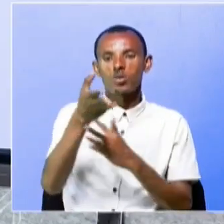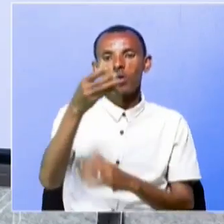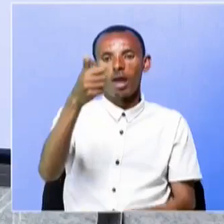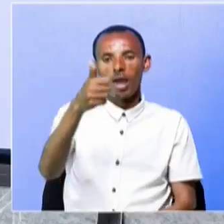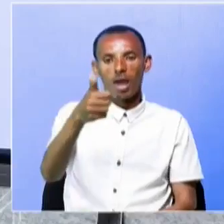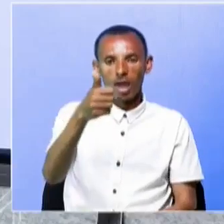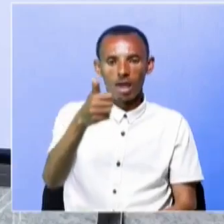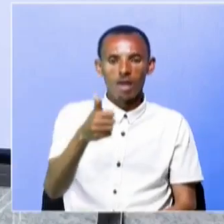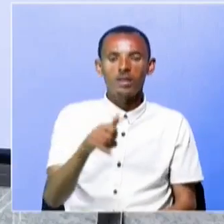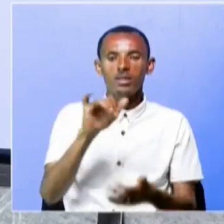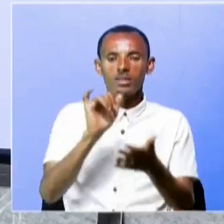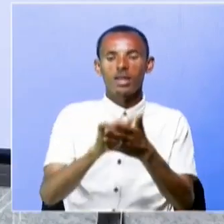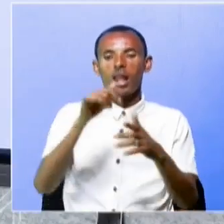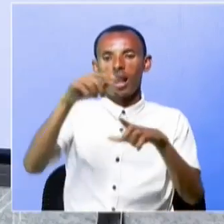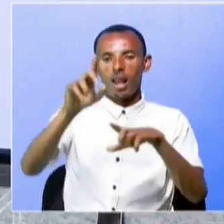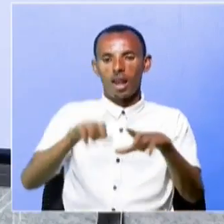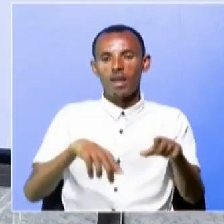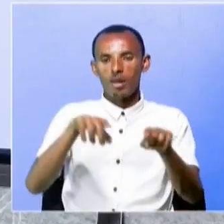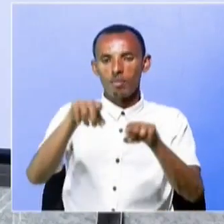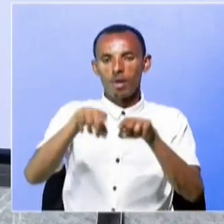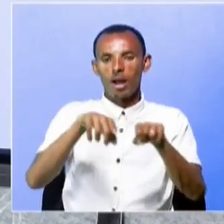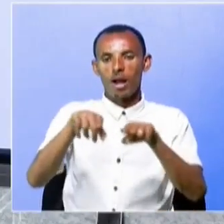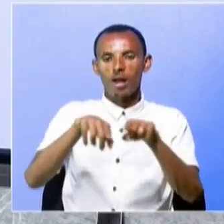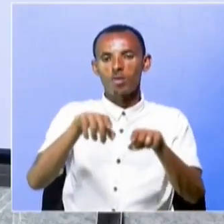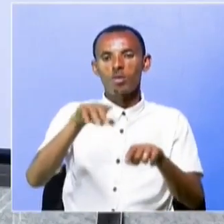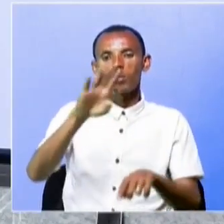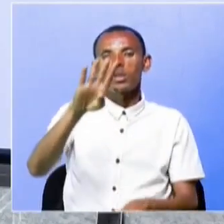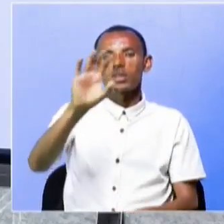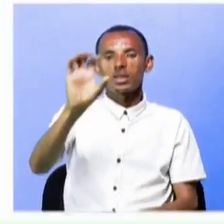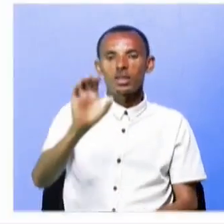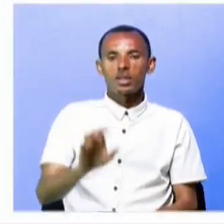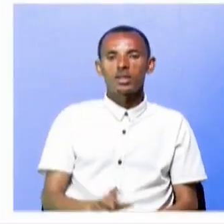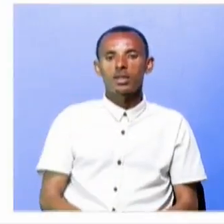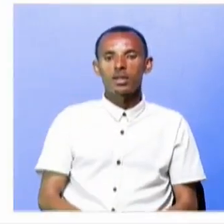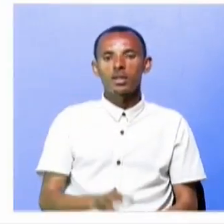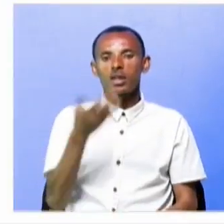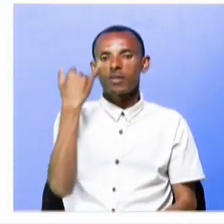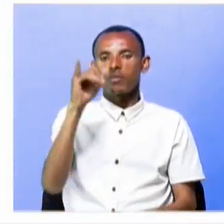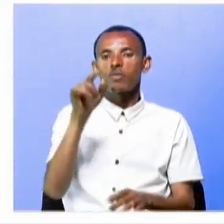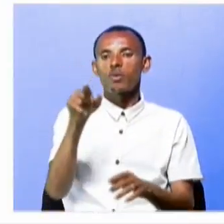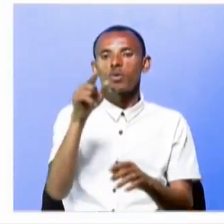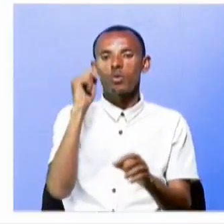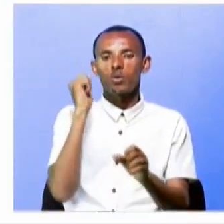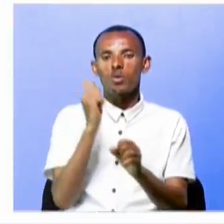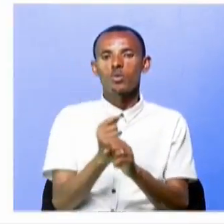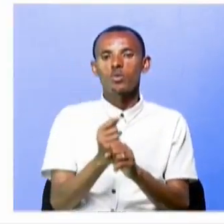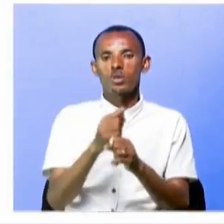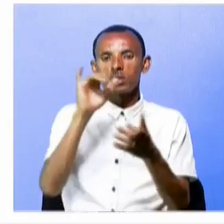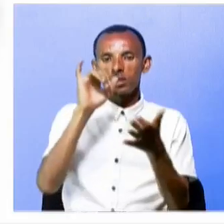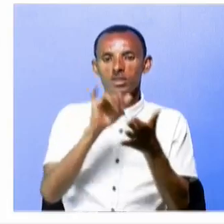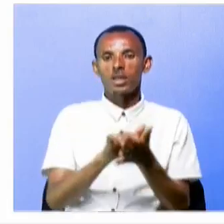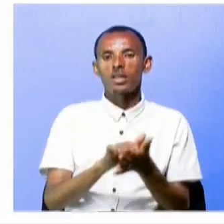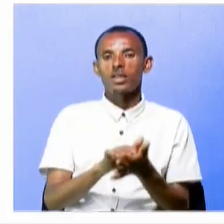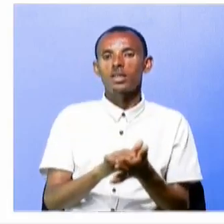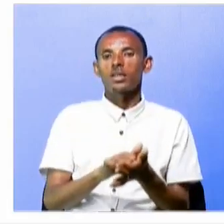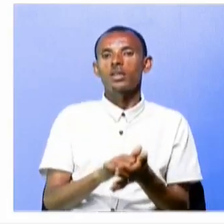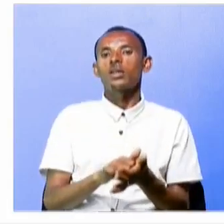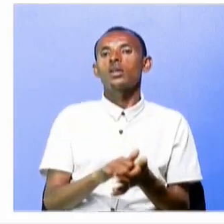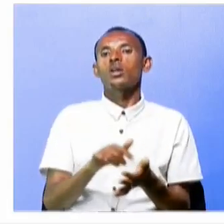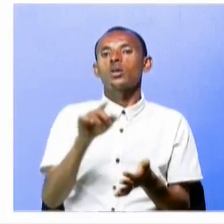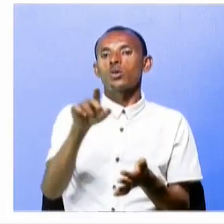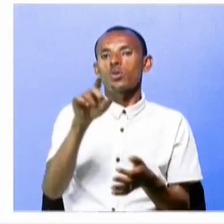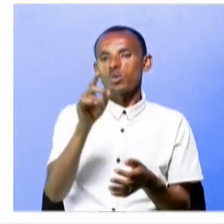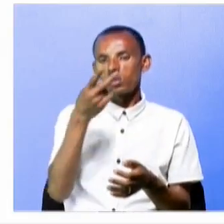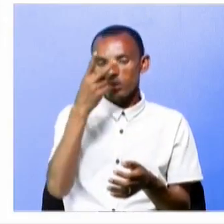that that line should be parallel to BC. So if you do that, you can roughly assume this is a